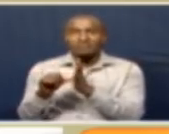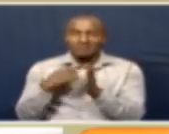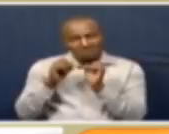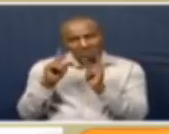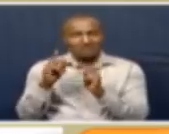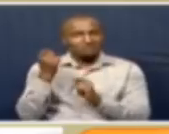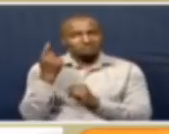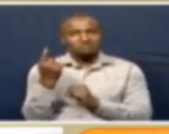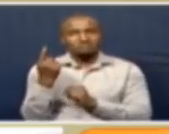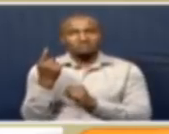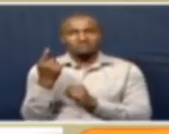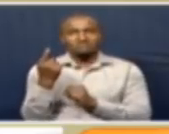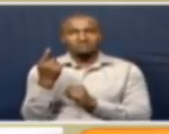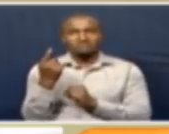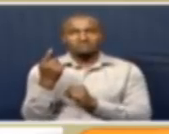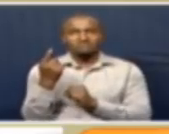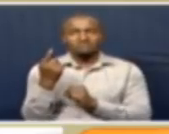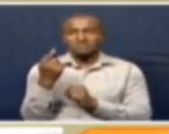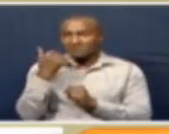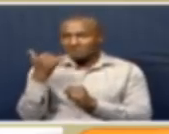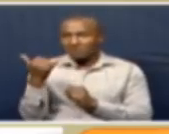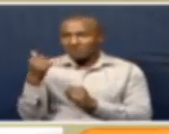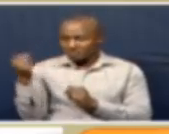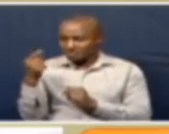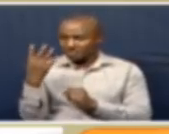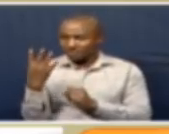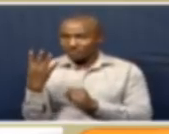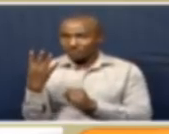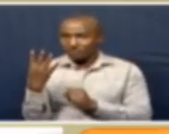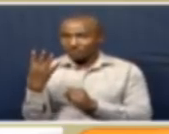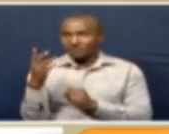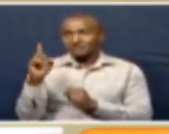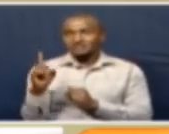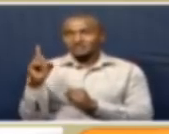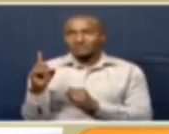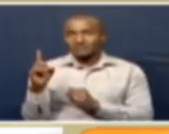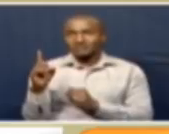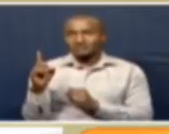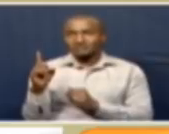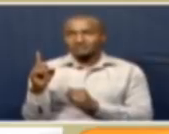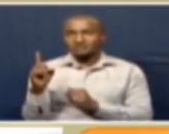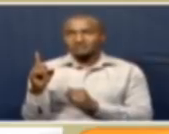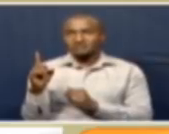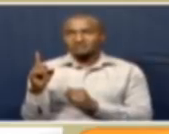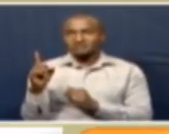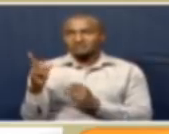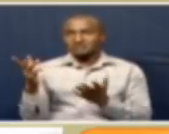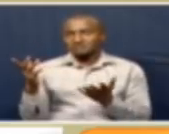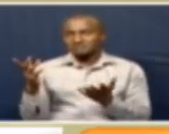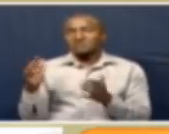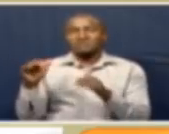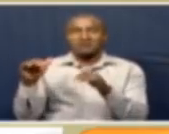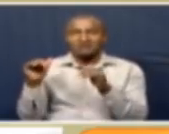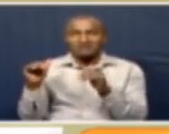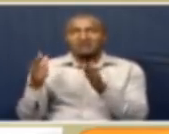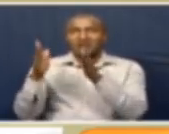understand. Mm-hmm. But then when I contacted them now 4 months later, which was like January, they were like, we have to wait, the